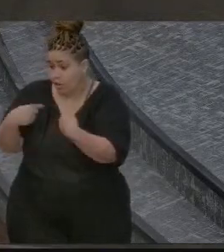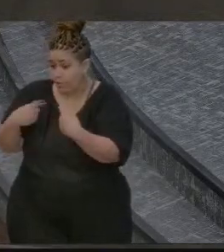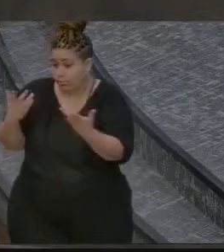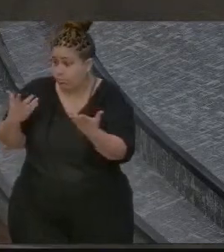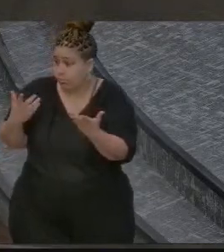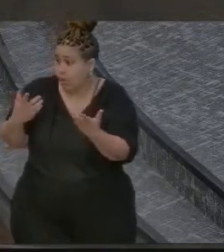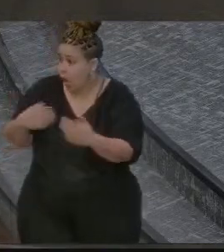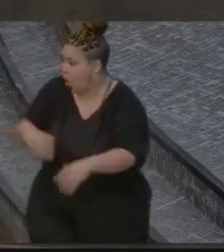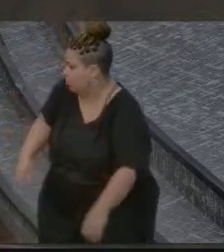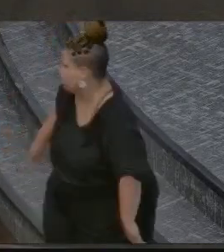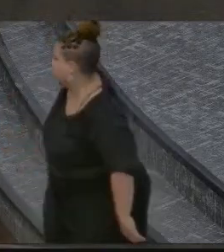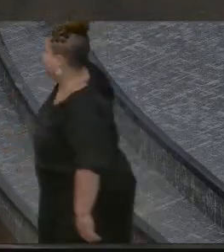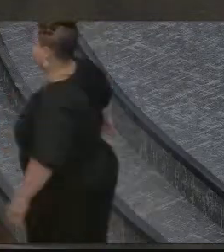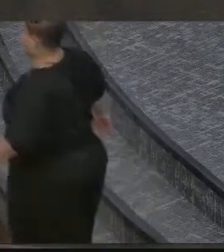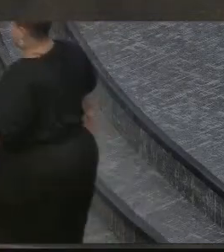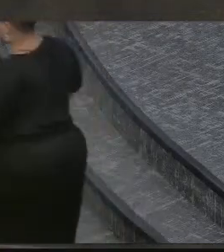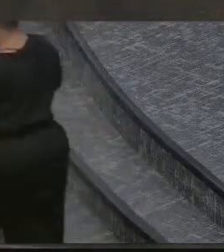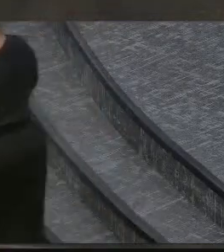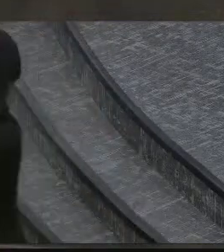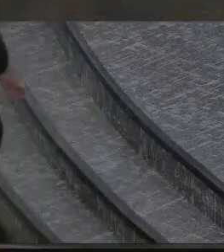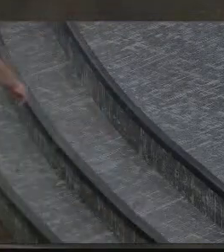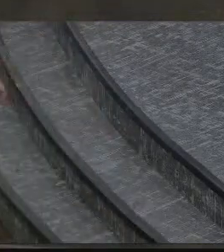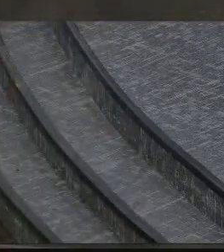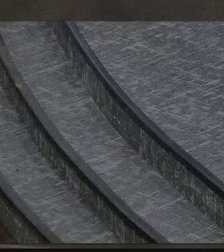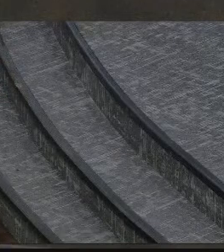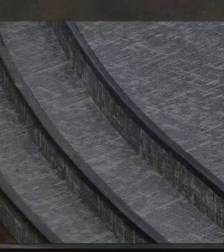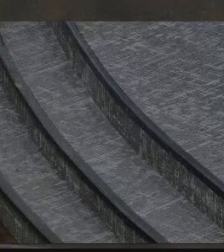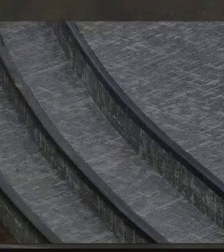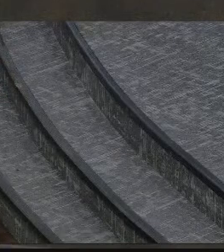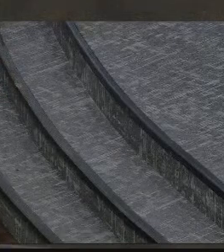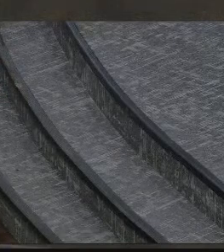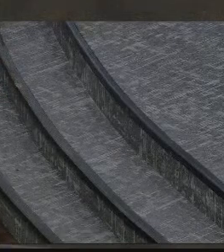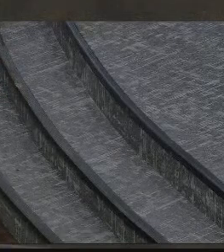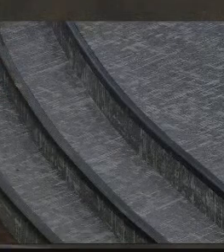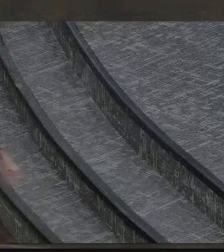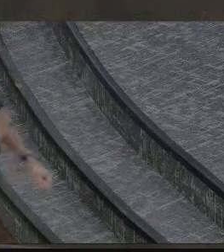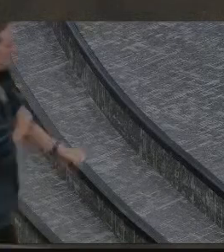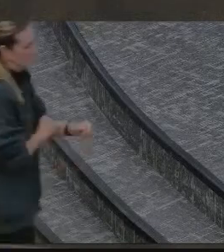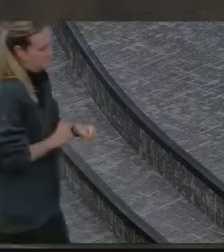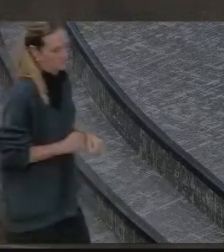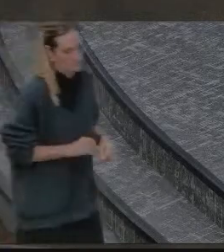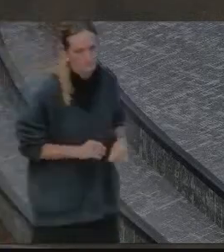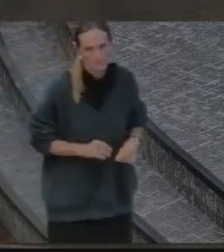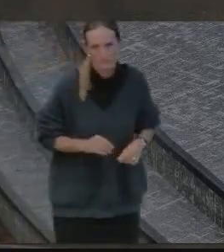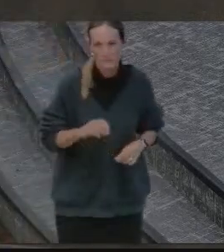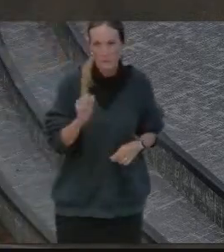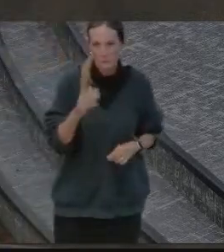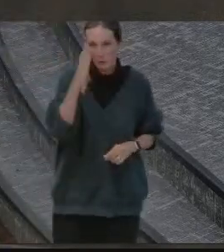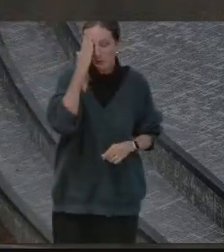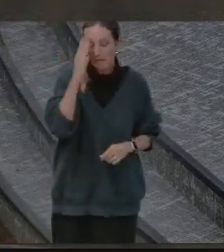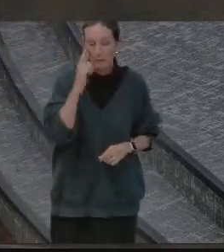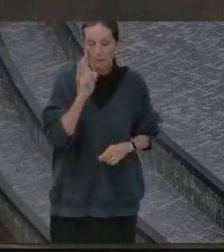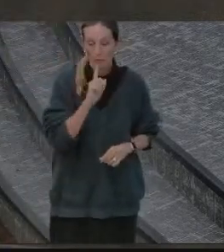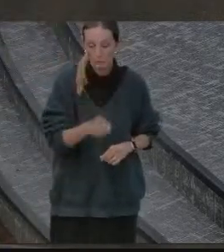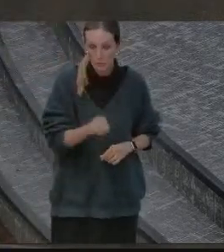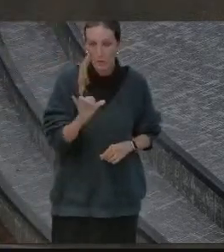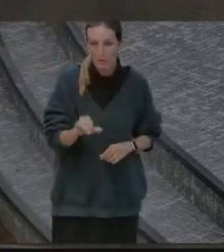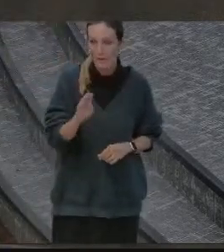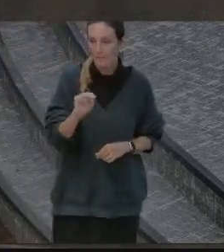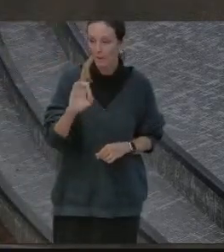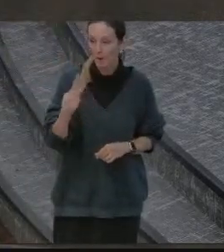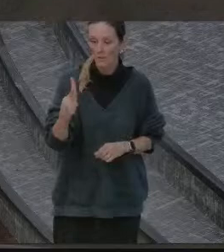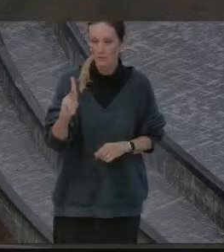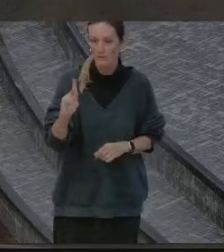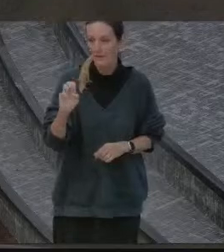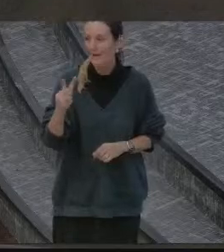yep. But we did also, we confirmed that date before she, yeah. But so I know for sure that Mark will be here, Mr.